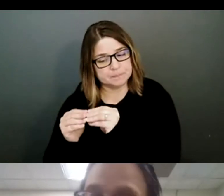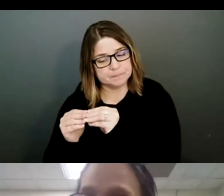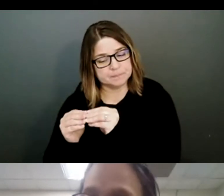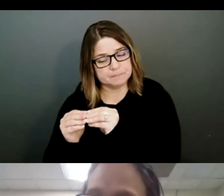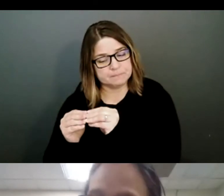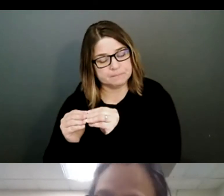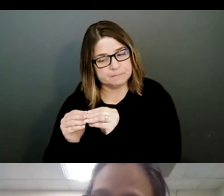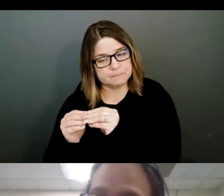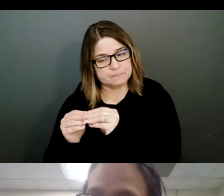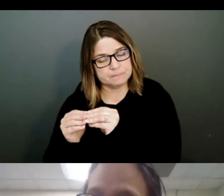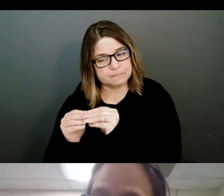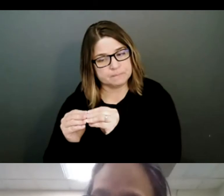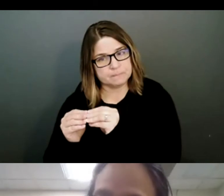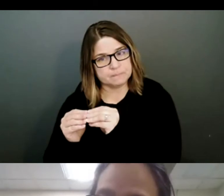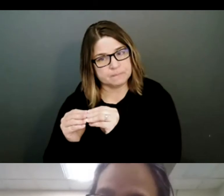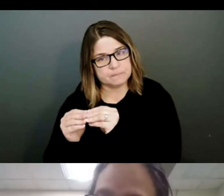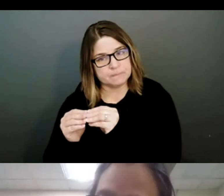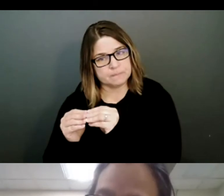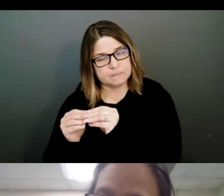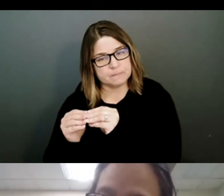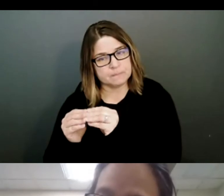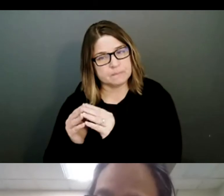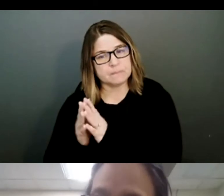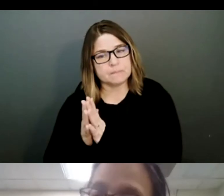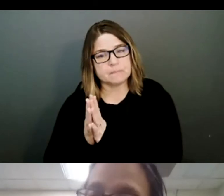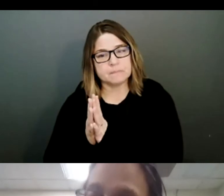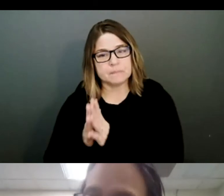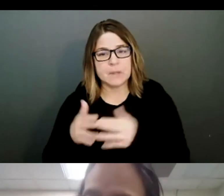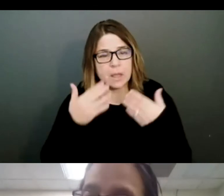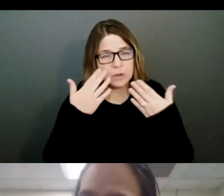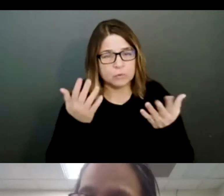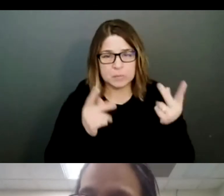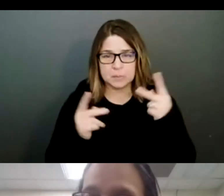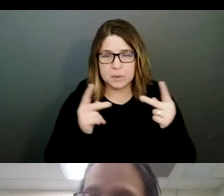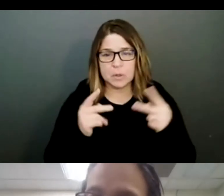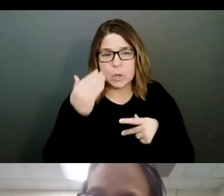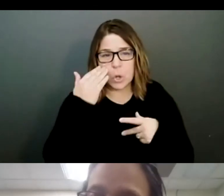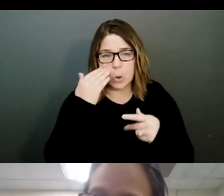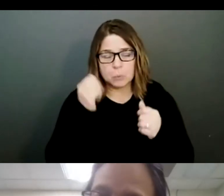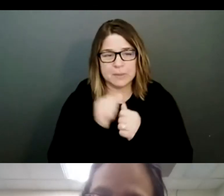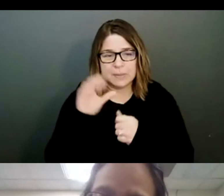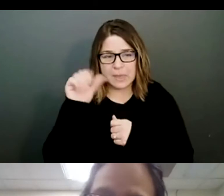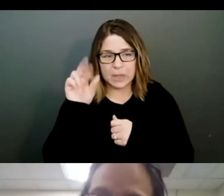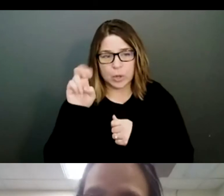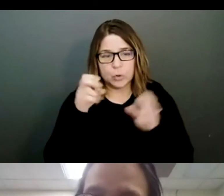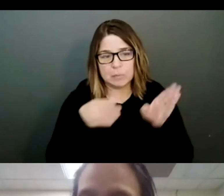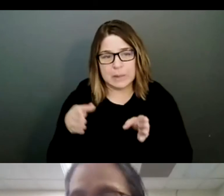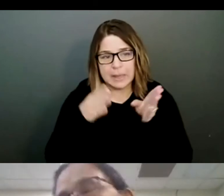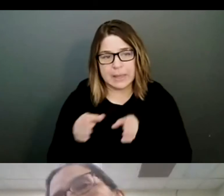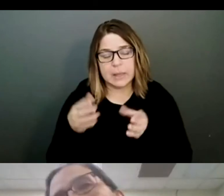we went, I don't know if people are they're probably all familiar with the care plan, you know, what you're gonna